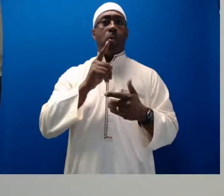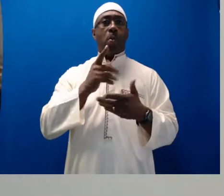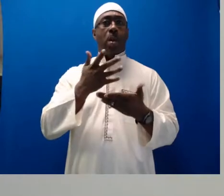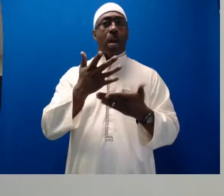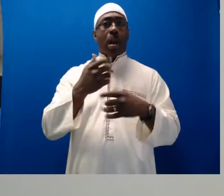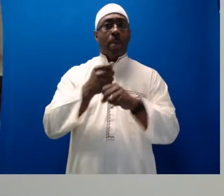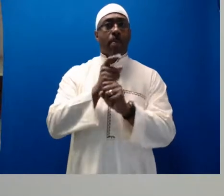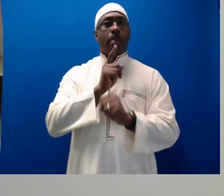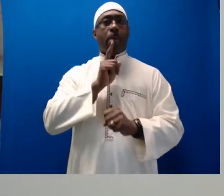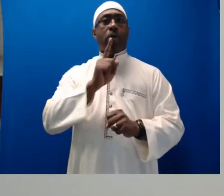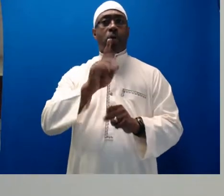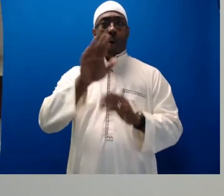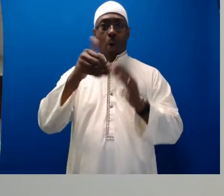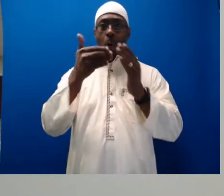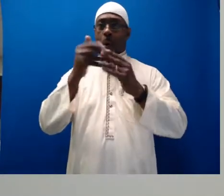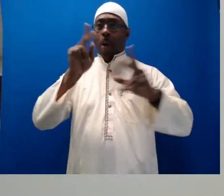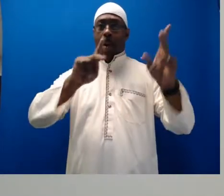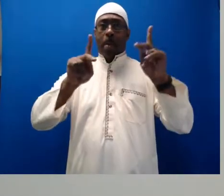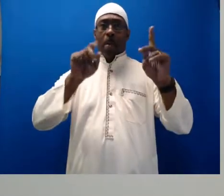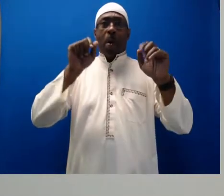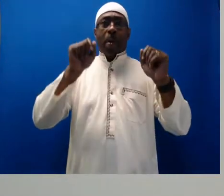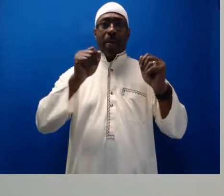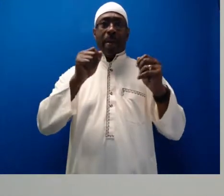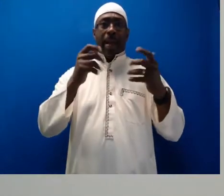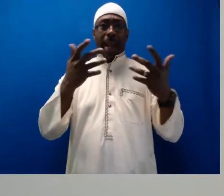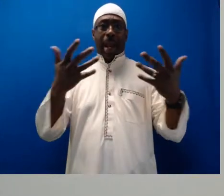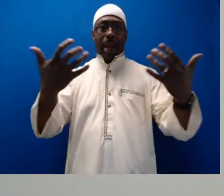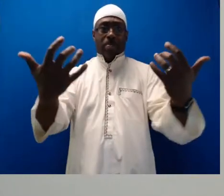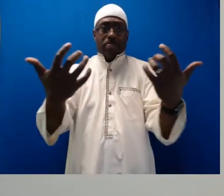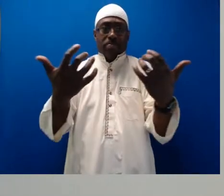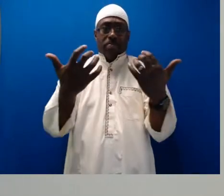inshallah ta'ala, fill in spaces. Let's accommodate each other.